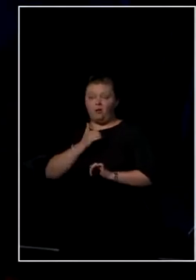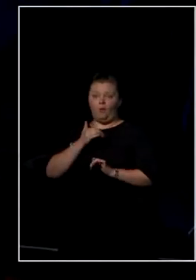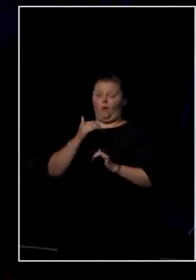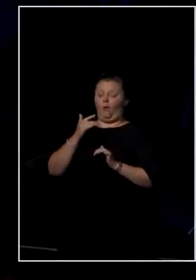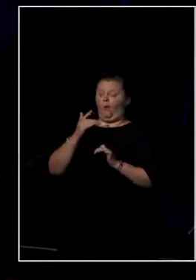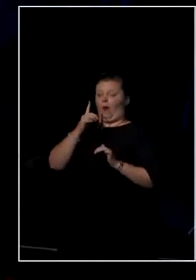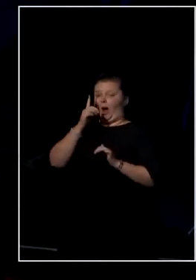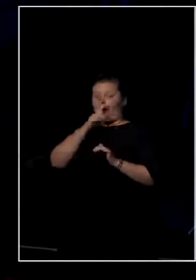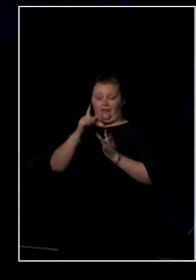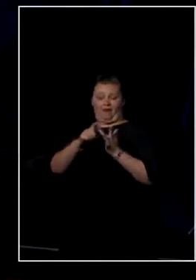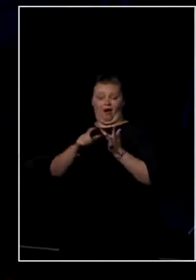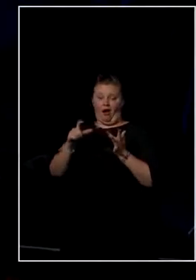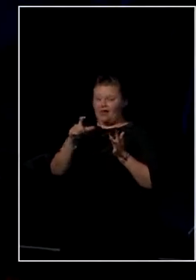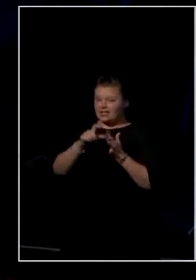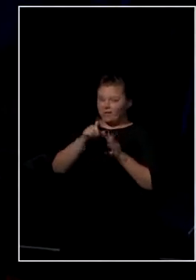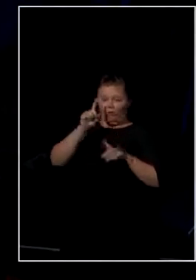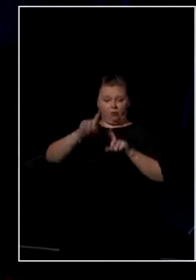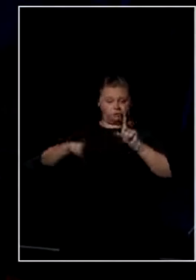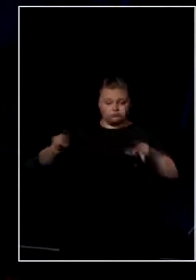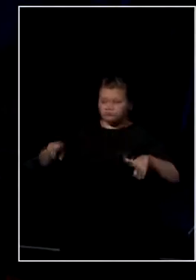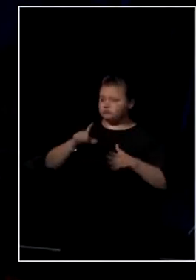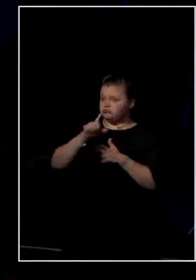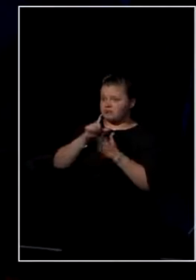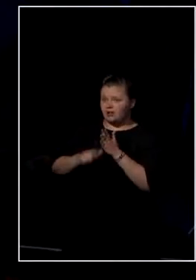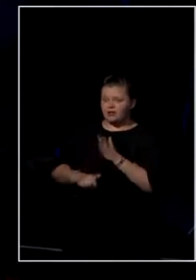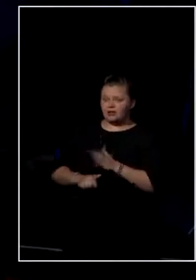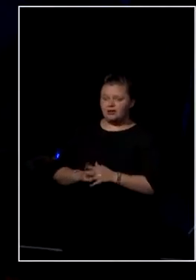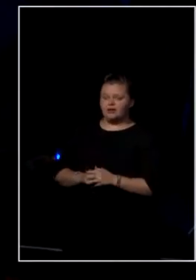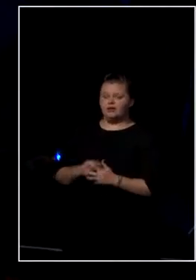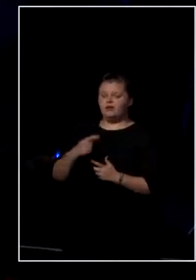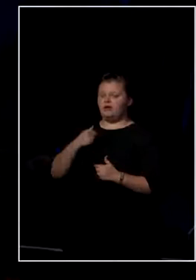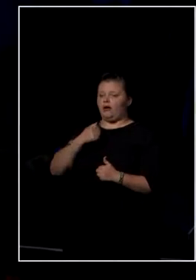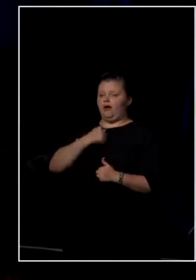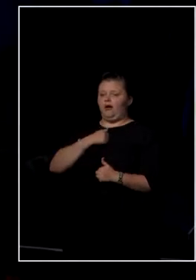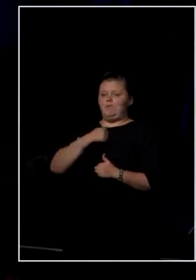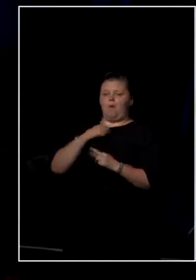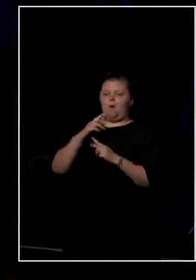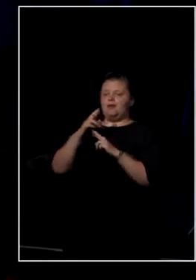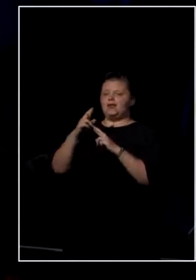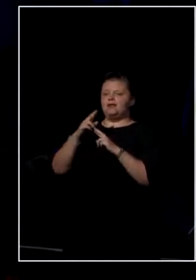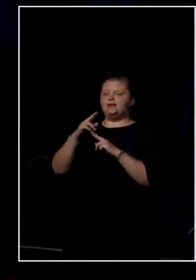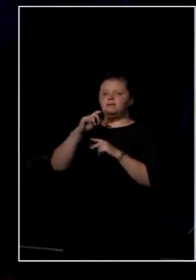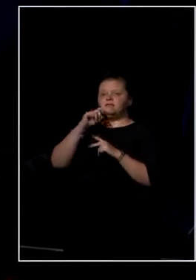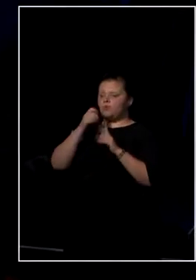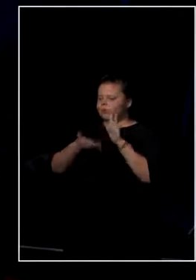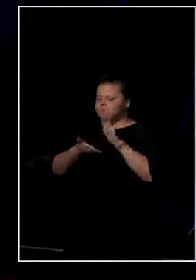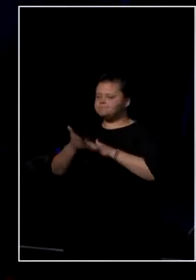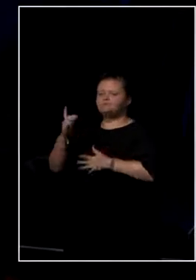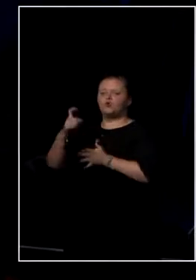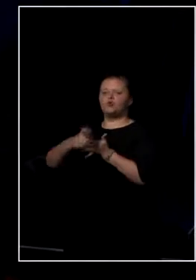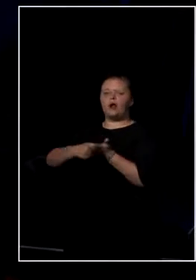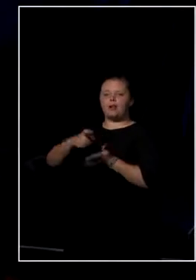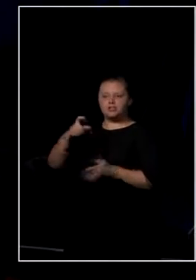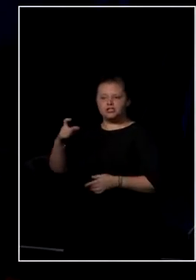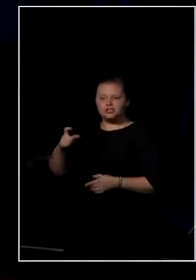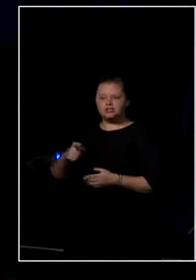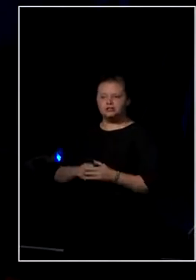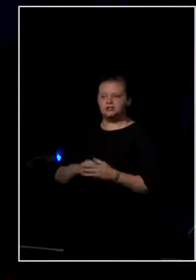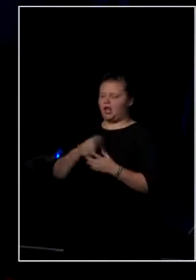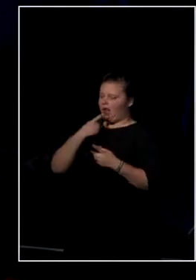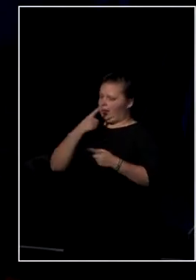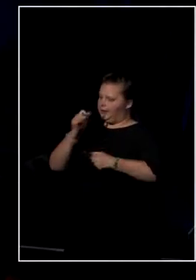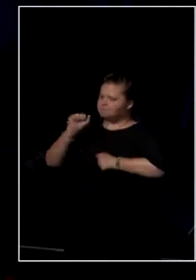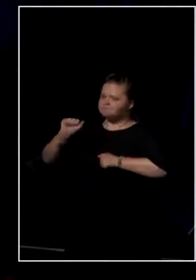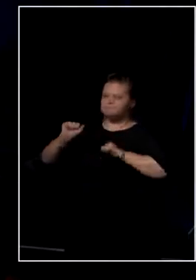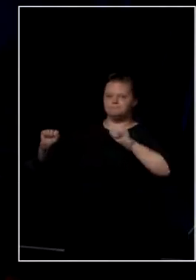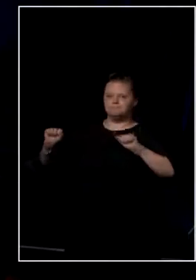intellectual disability or different types of disability, that I'm hoping that they'll go to the Royal Commission and tell their